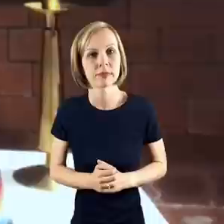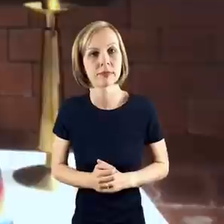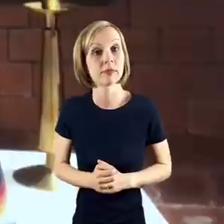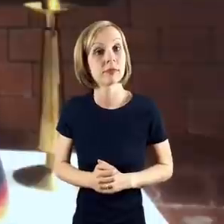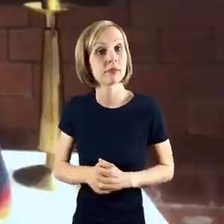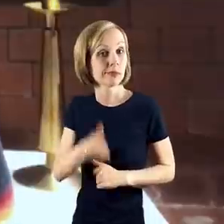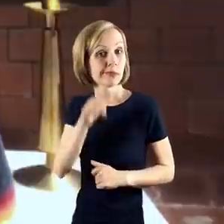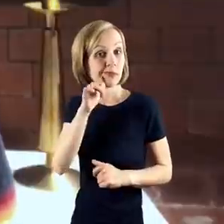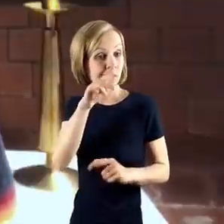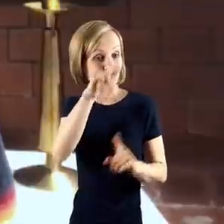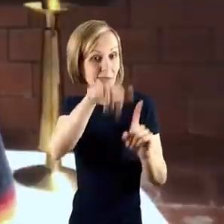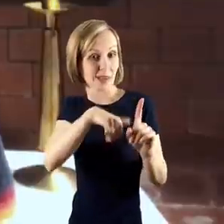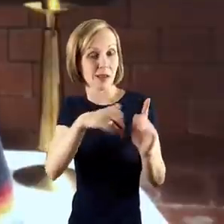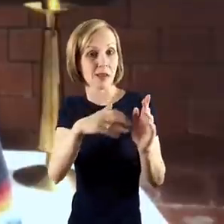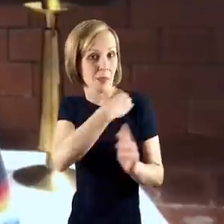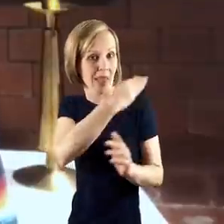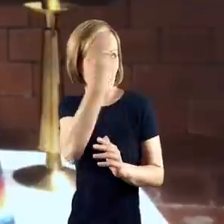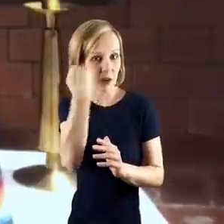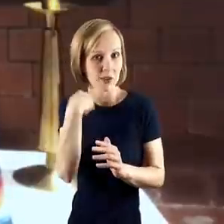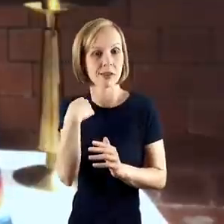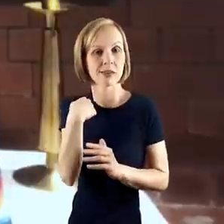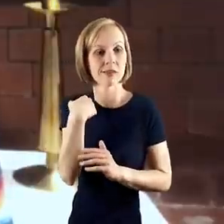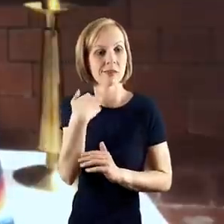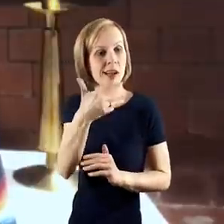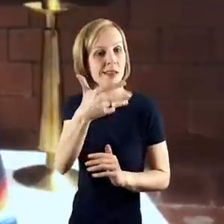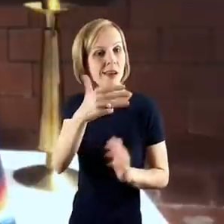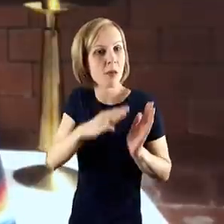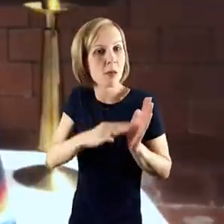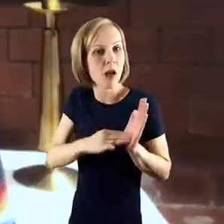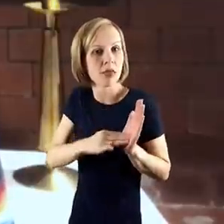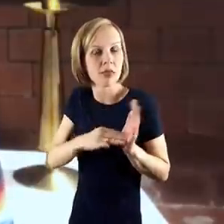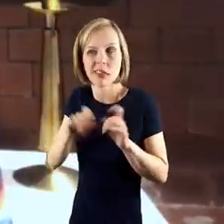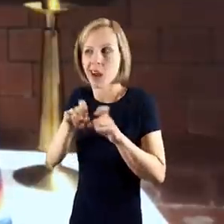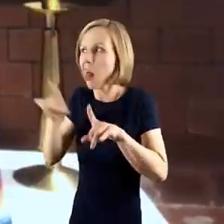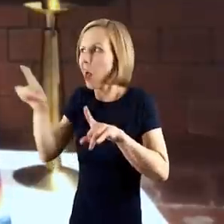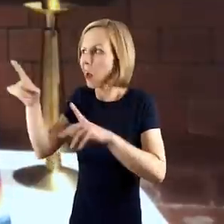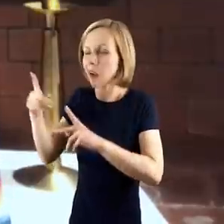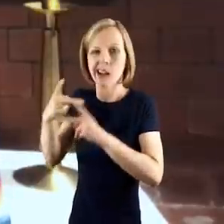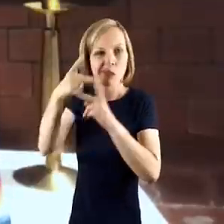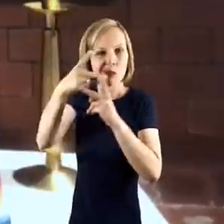For 9 months, Mary carried God as a guest,